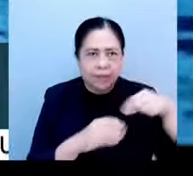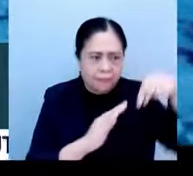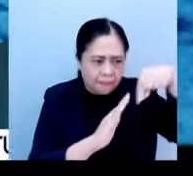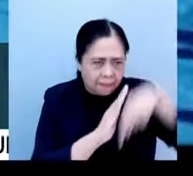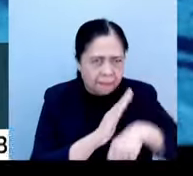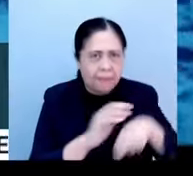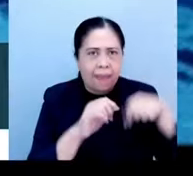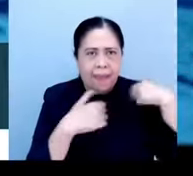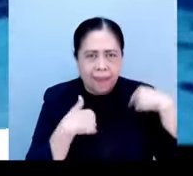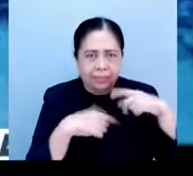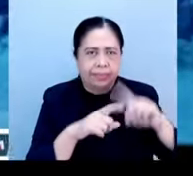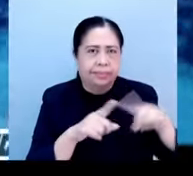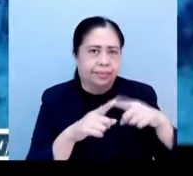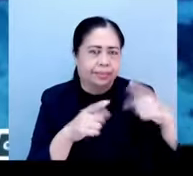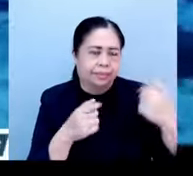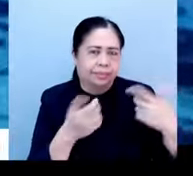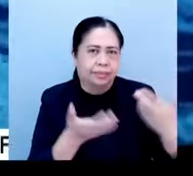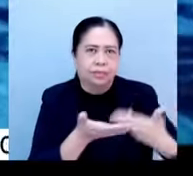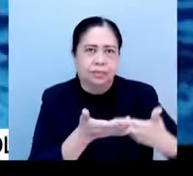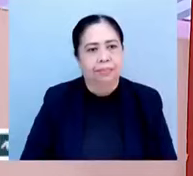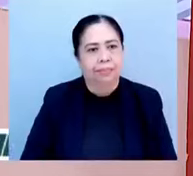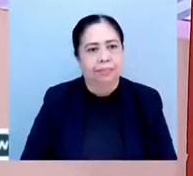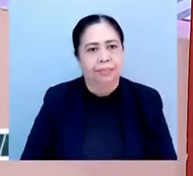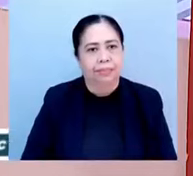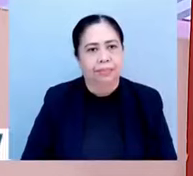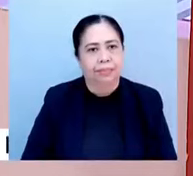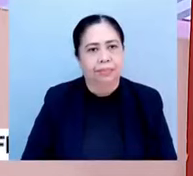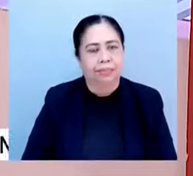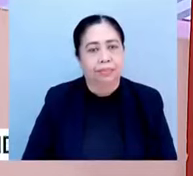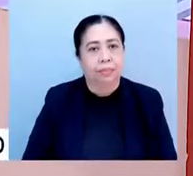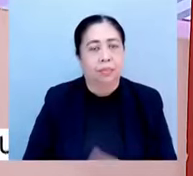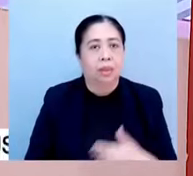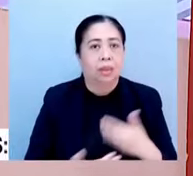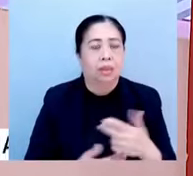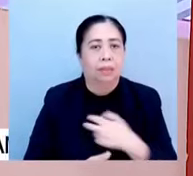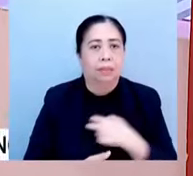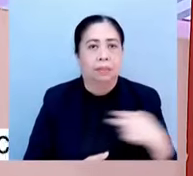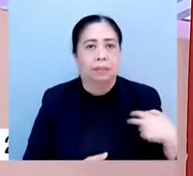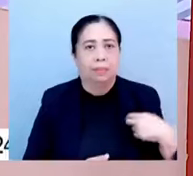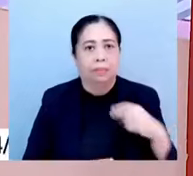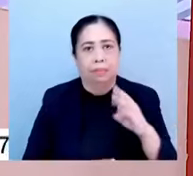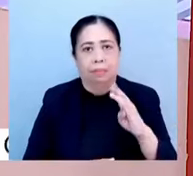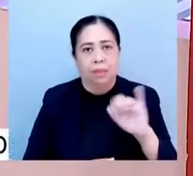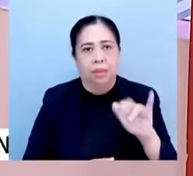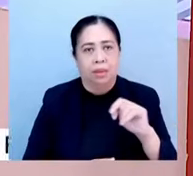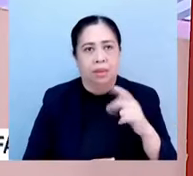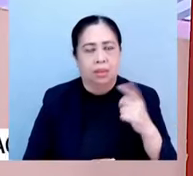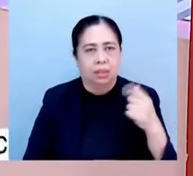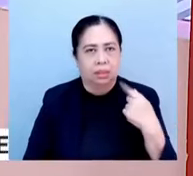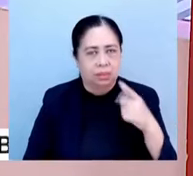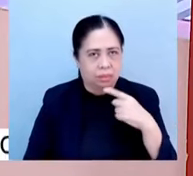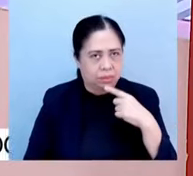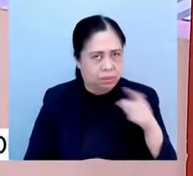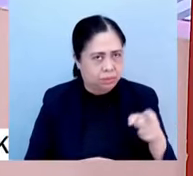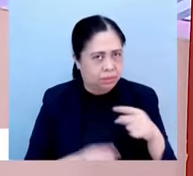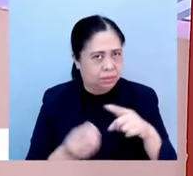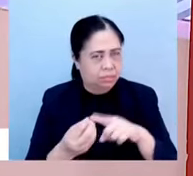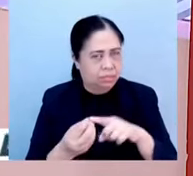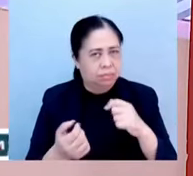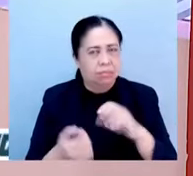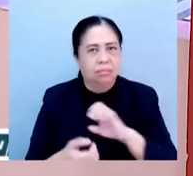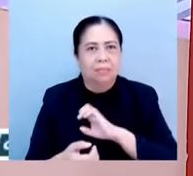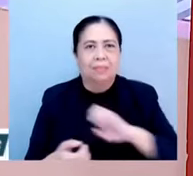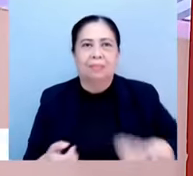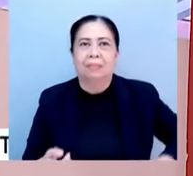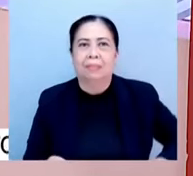natural gas deposits. Beijing firing back at a top Philippine envoy over his claims on the South China Sea